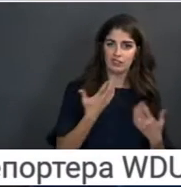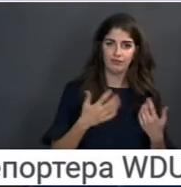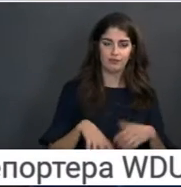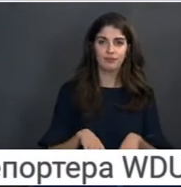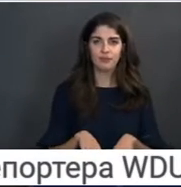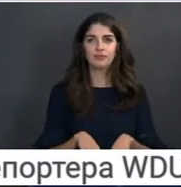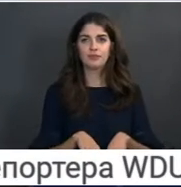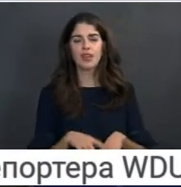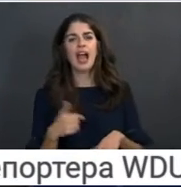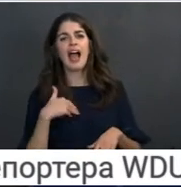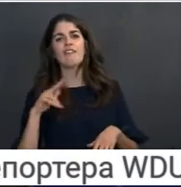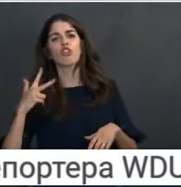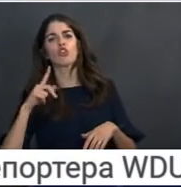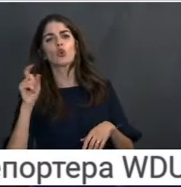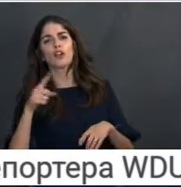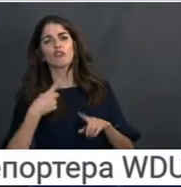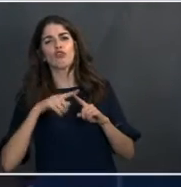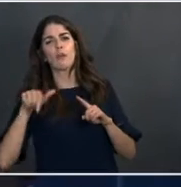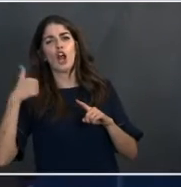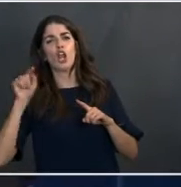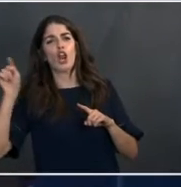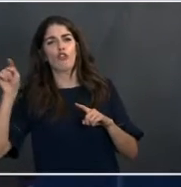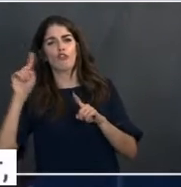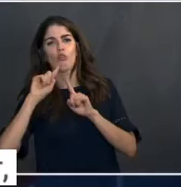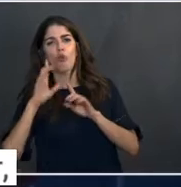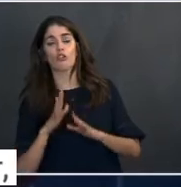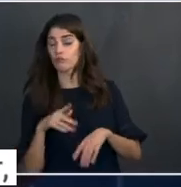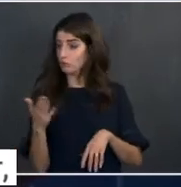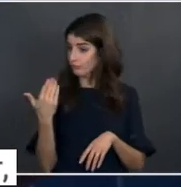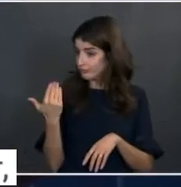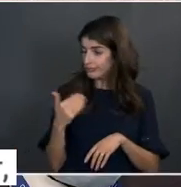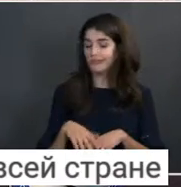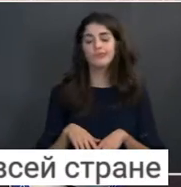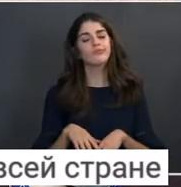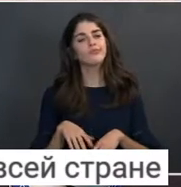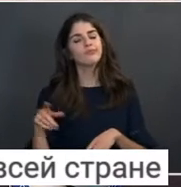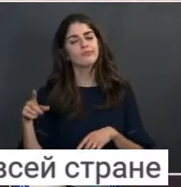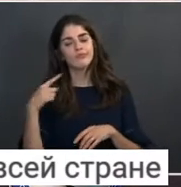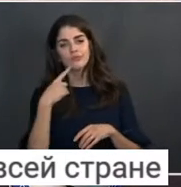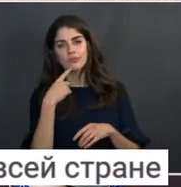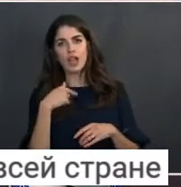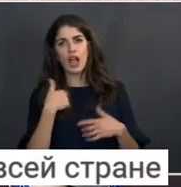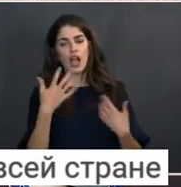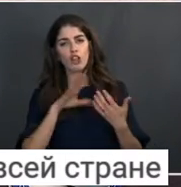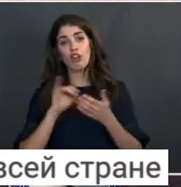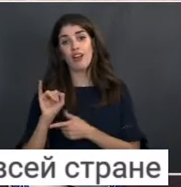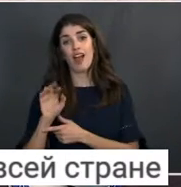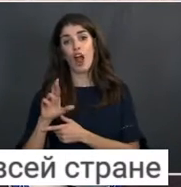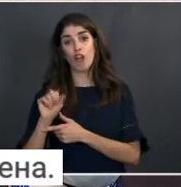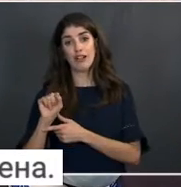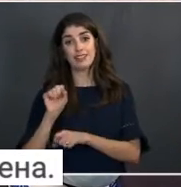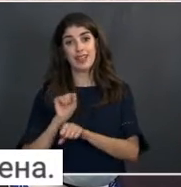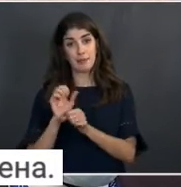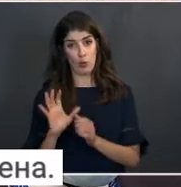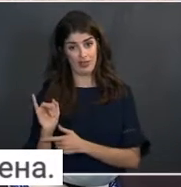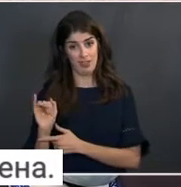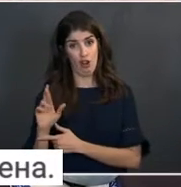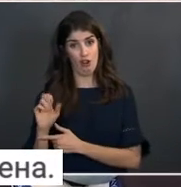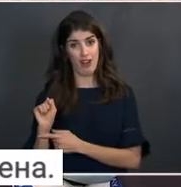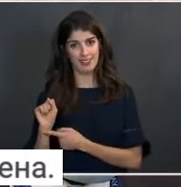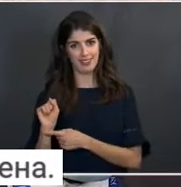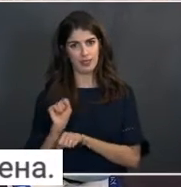cooler from Sure, another reporter from WUSA. The reporter asks, I've learned that the IRS employees nationwide are